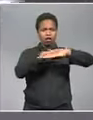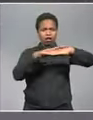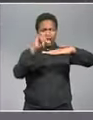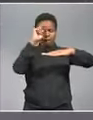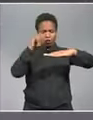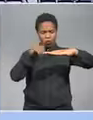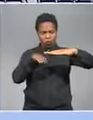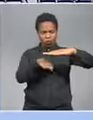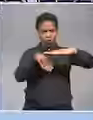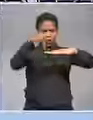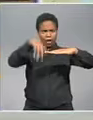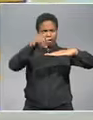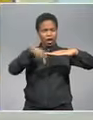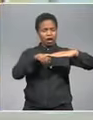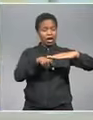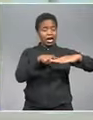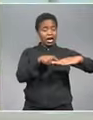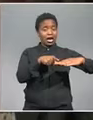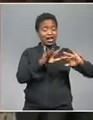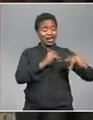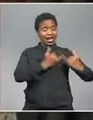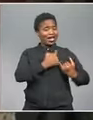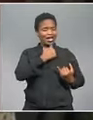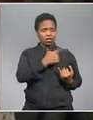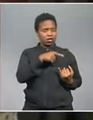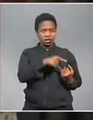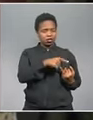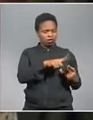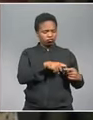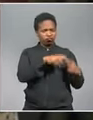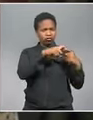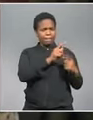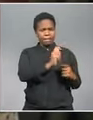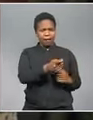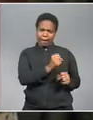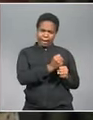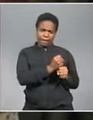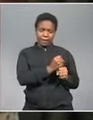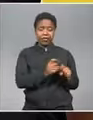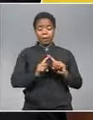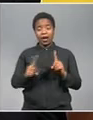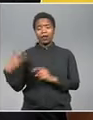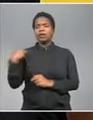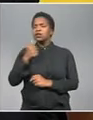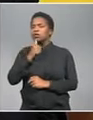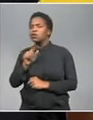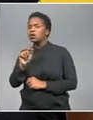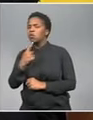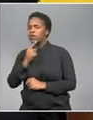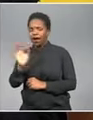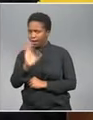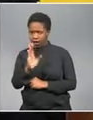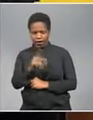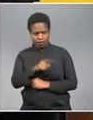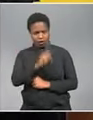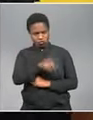Tito Mboweni has slammed the roads agency decision to stop prosecuting defaulters for now. Gordhan says